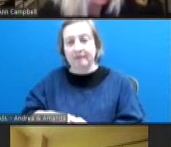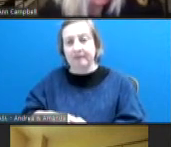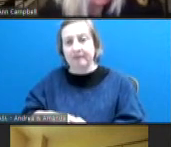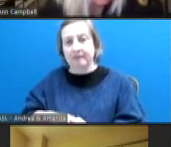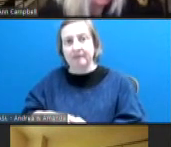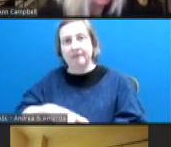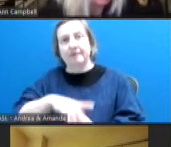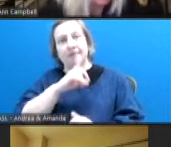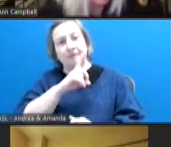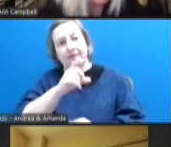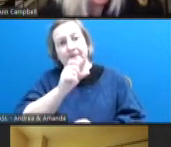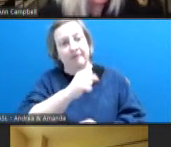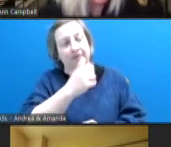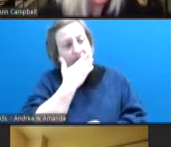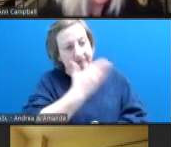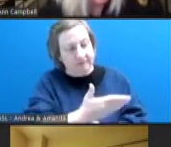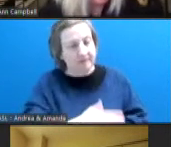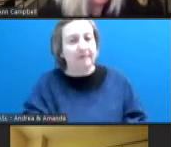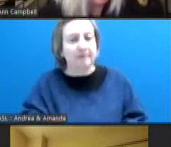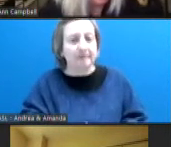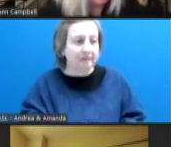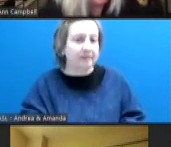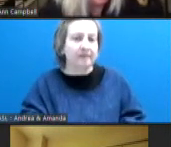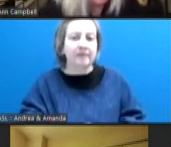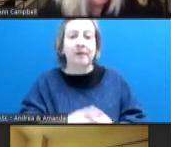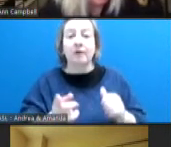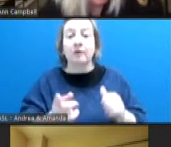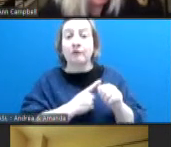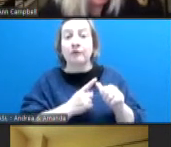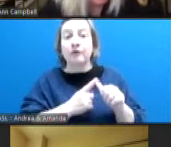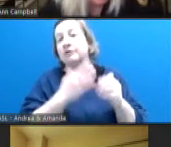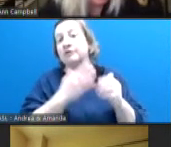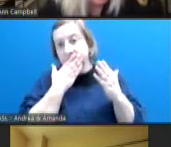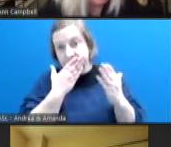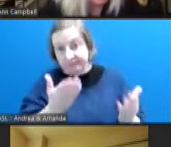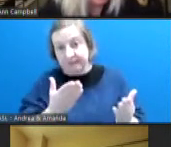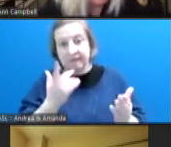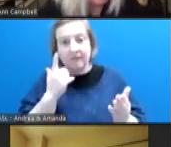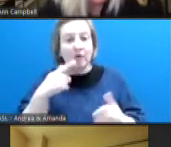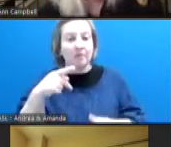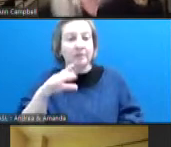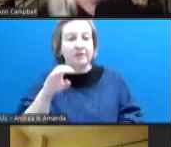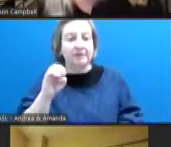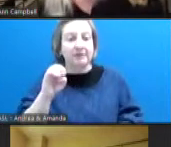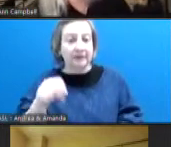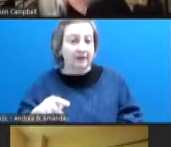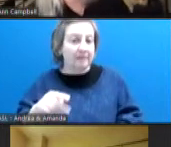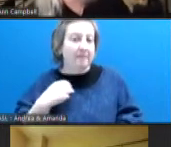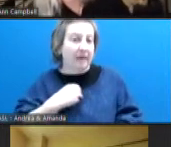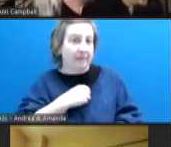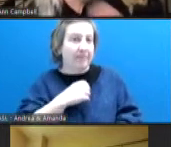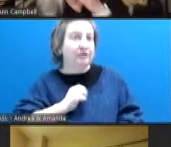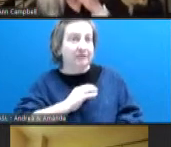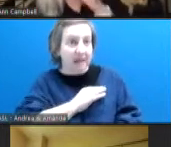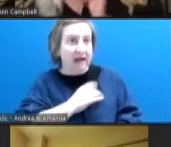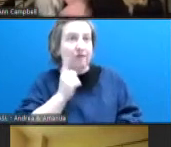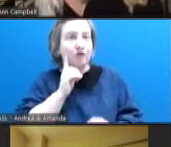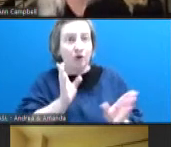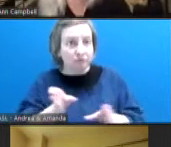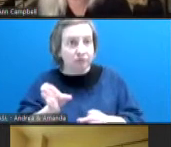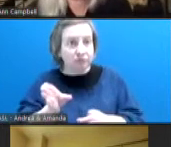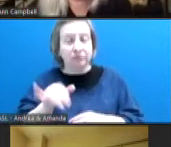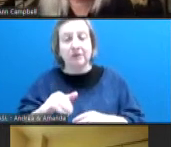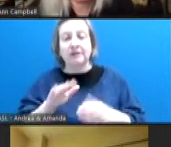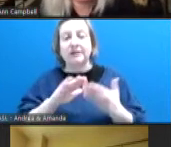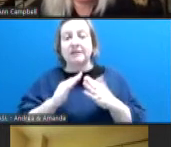Sure, thank you. First of all, thank you to the PCCEP members and staff for arranging this town hall